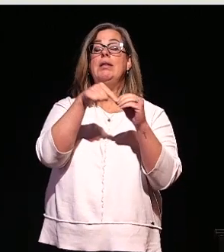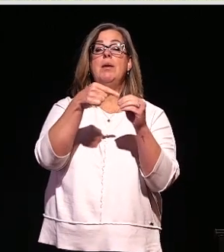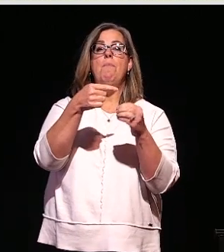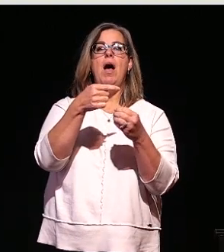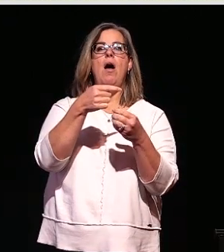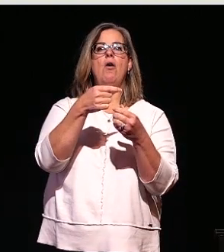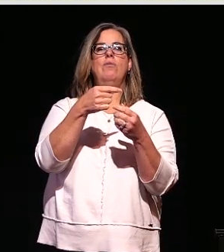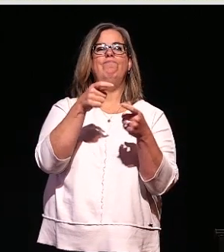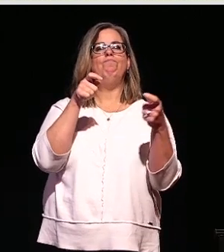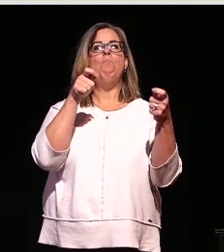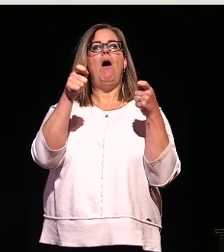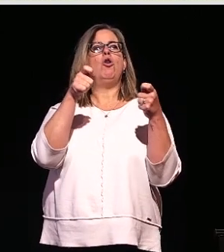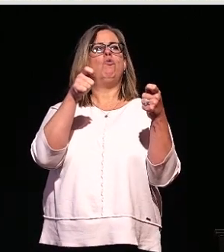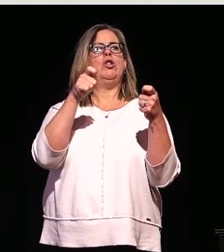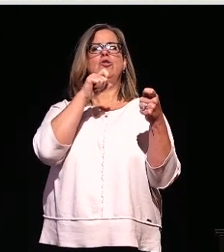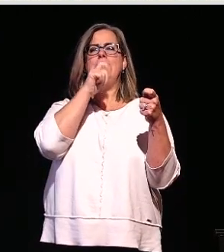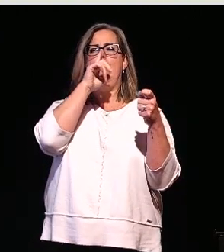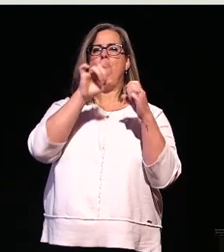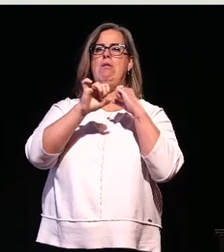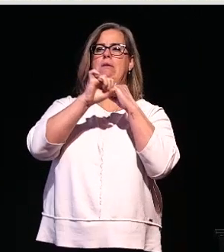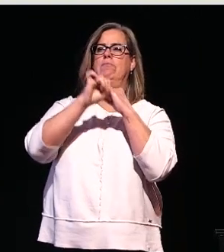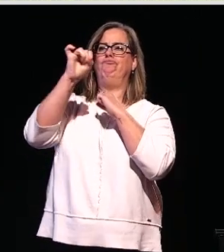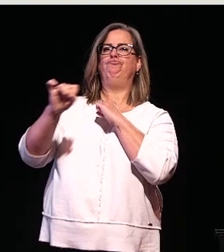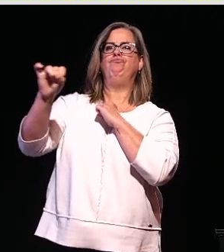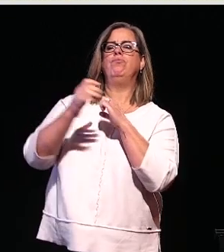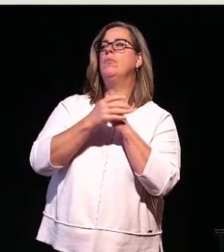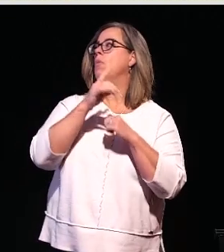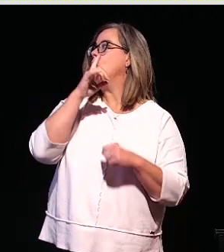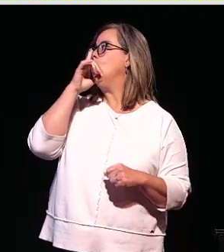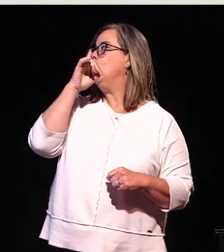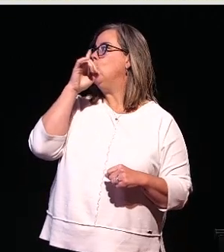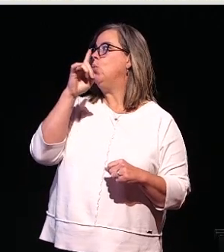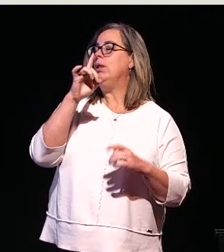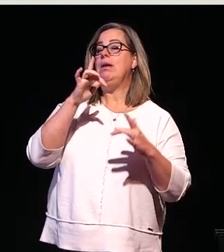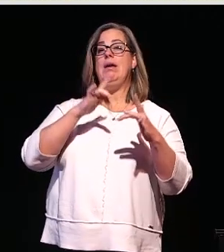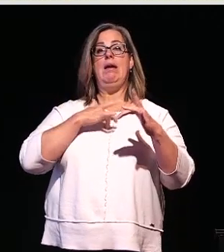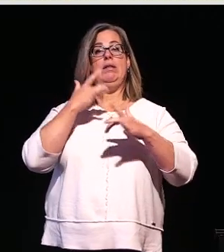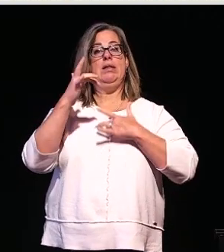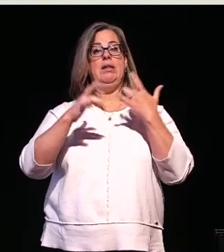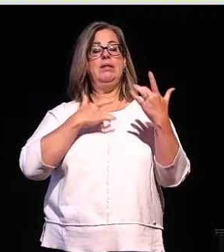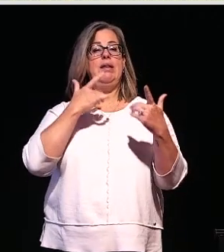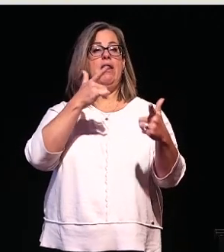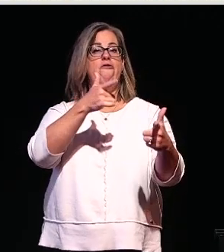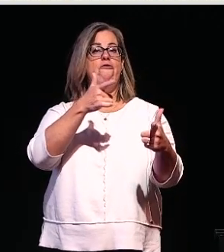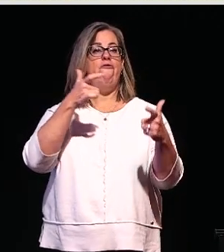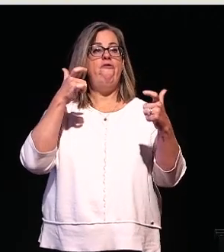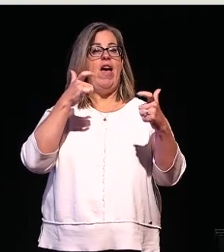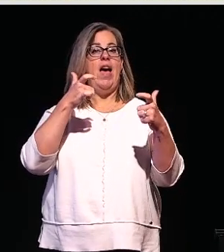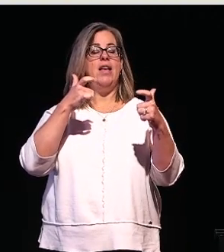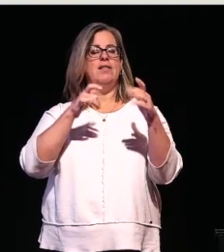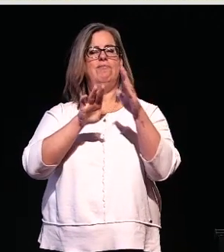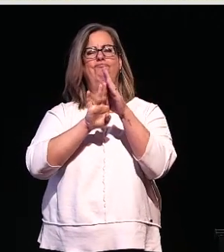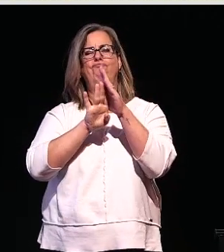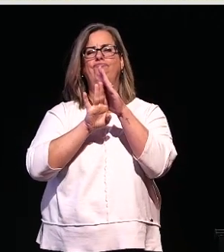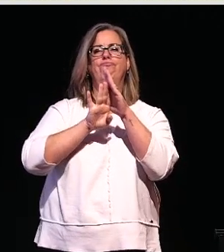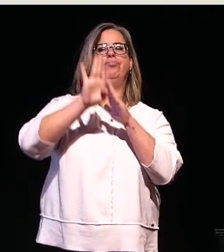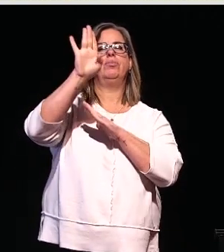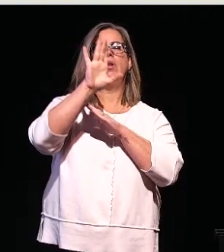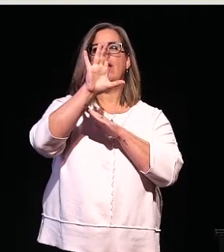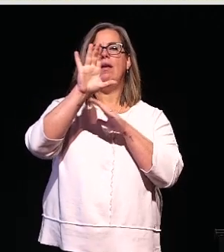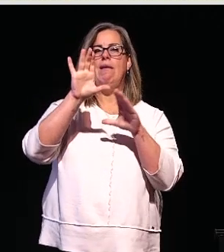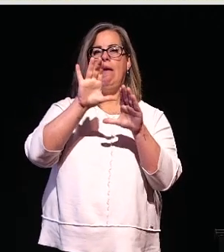more than abstention. And it is a very exciting, fast-growing category. These numbers are from